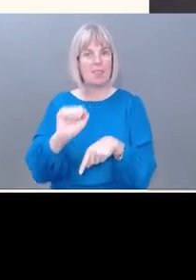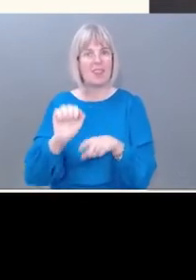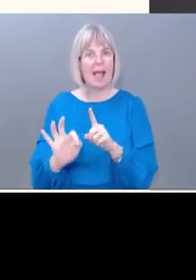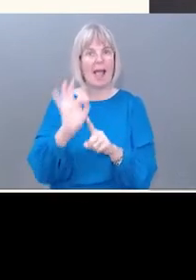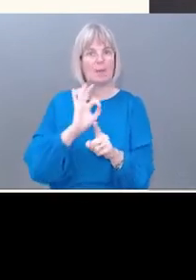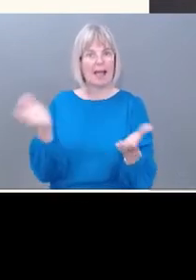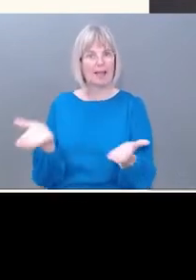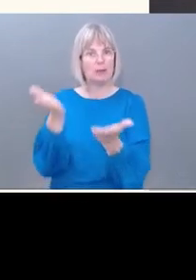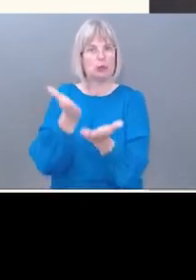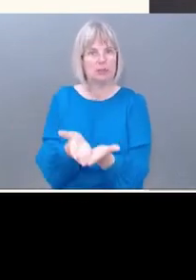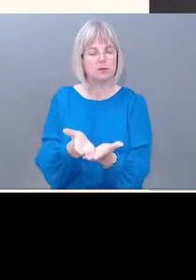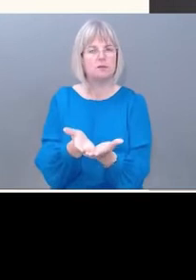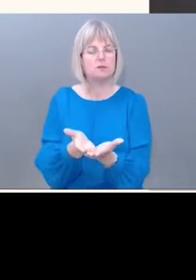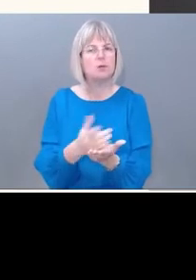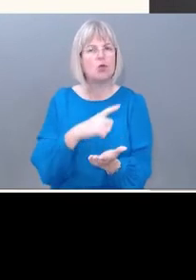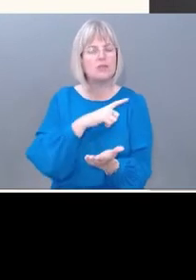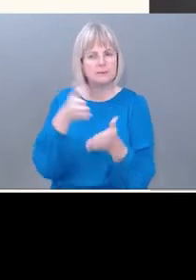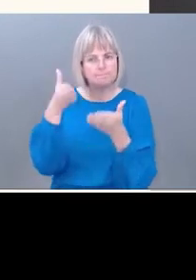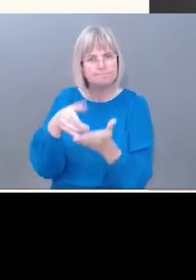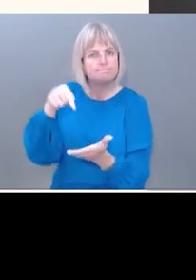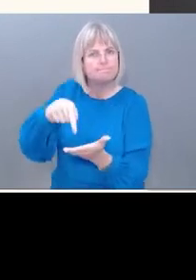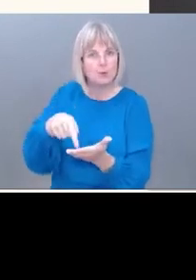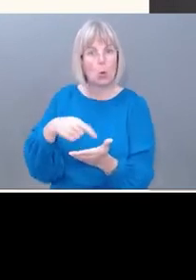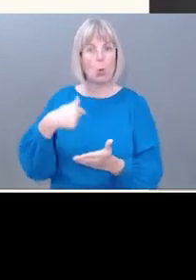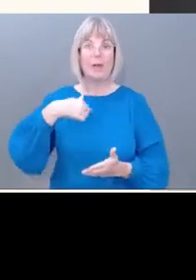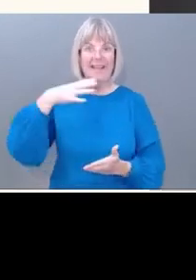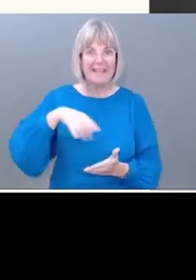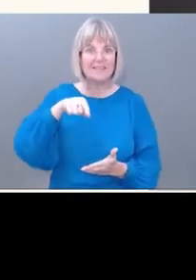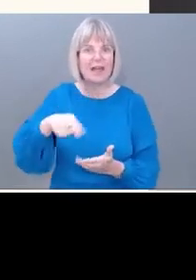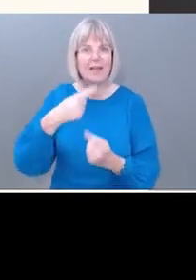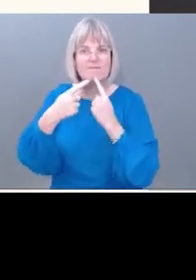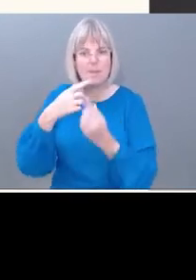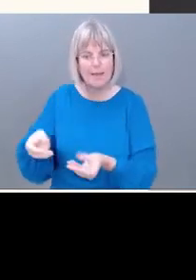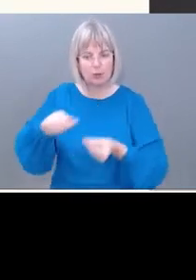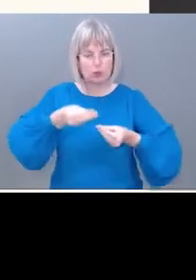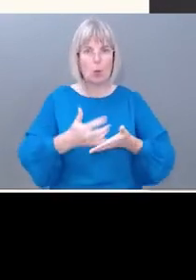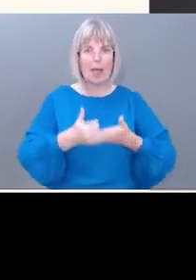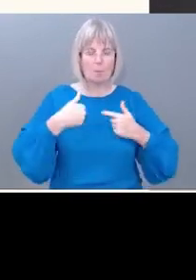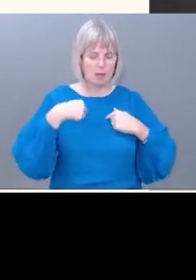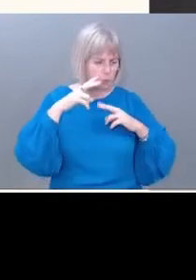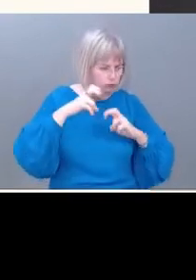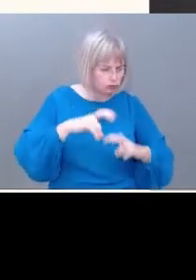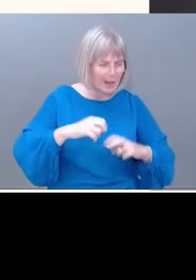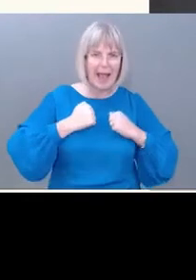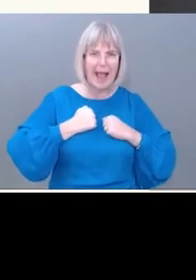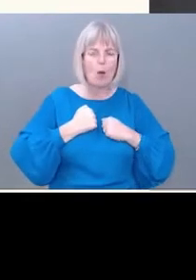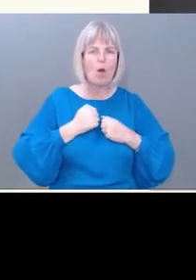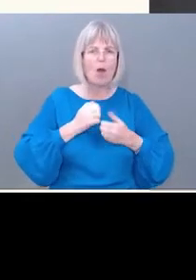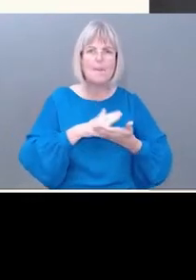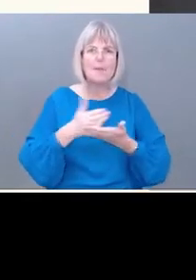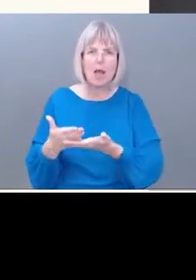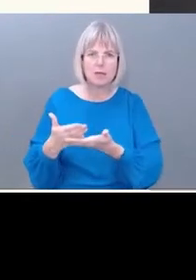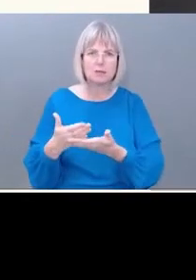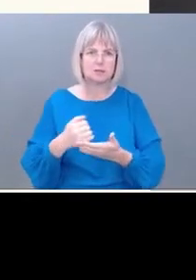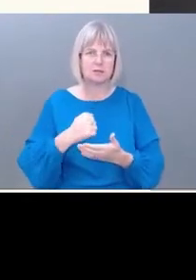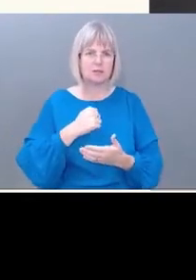able to identify where the biases and problems in our processes are, and also to allow us to apply positive action in our admissions